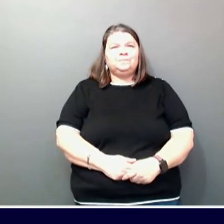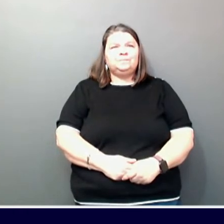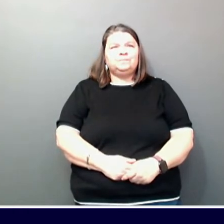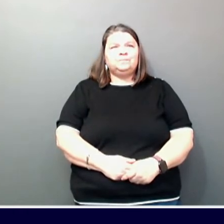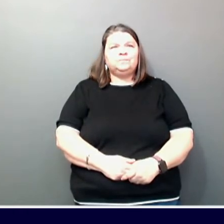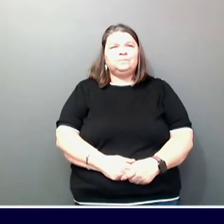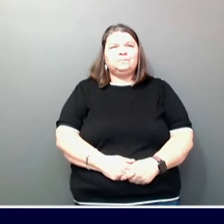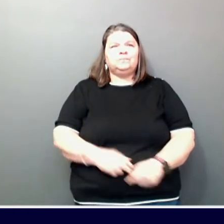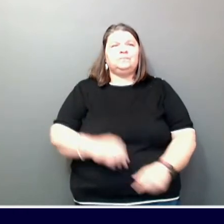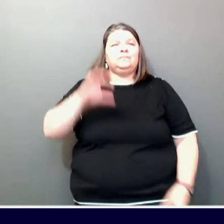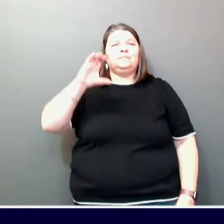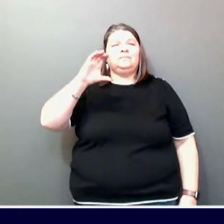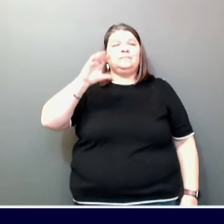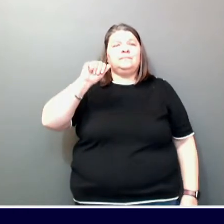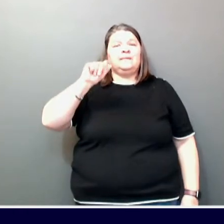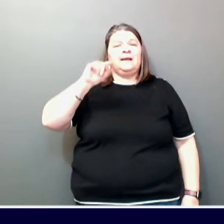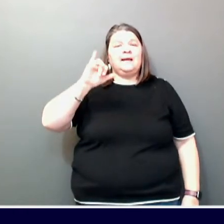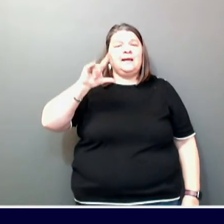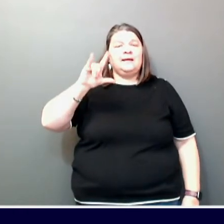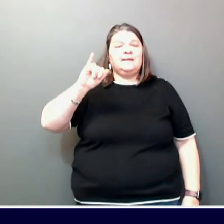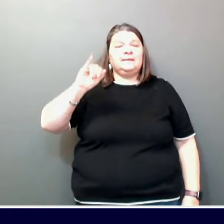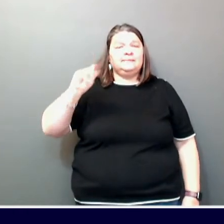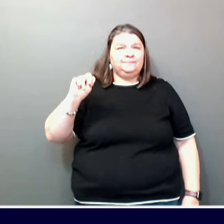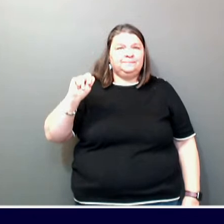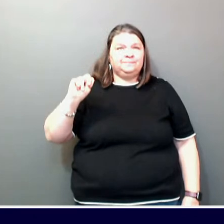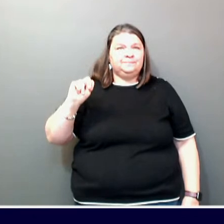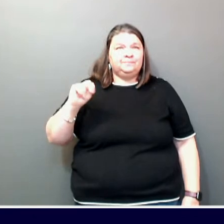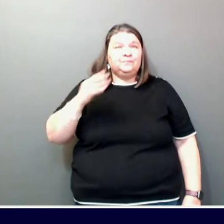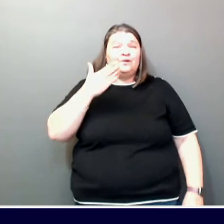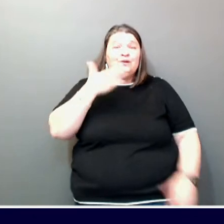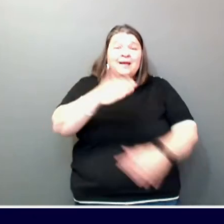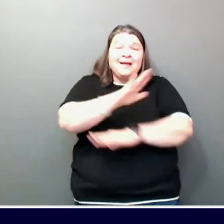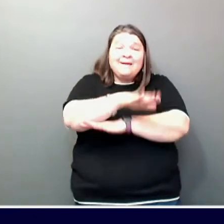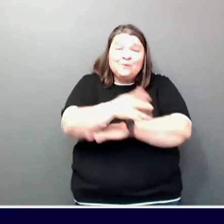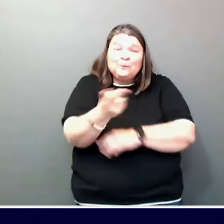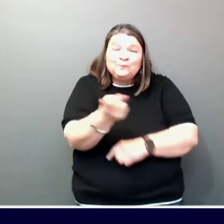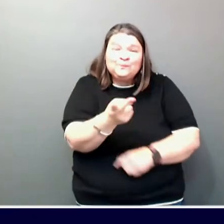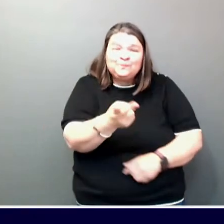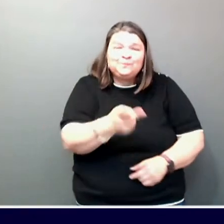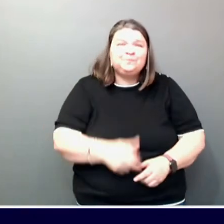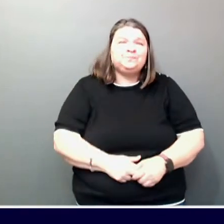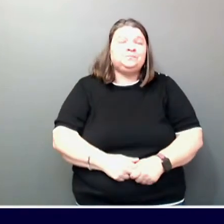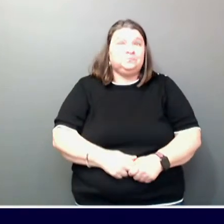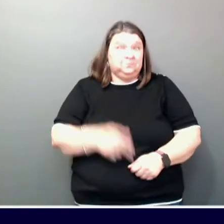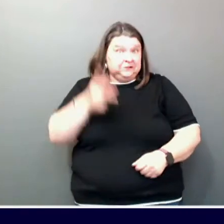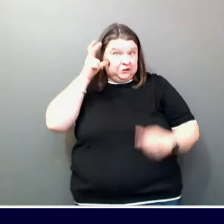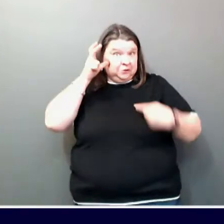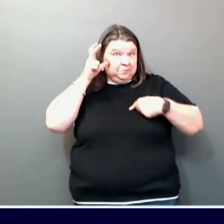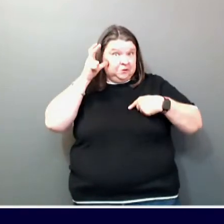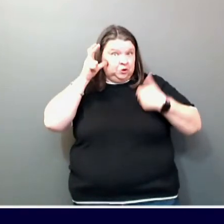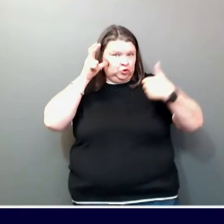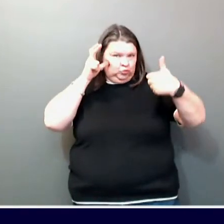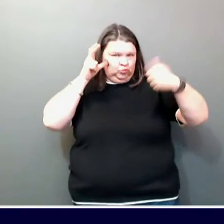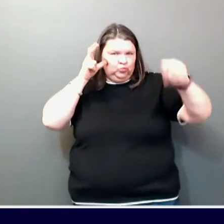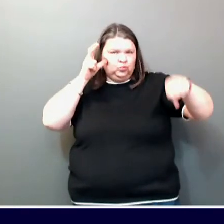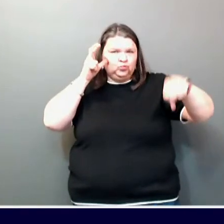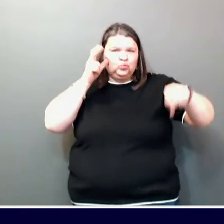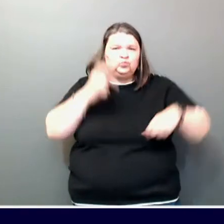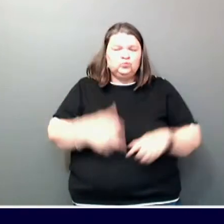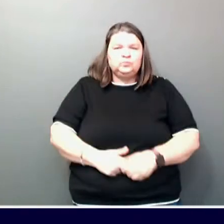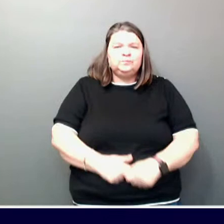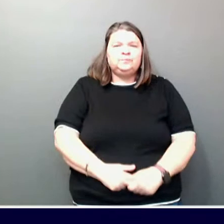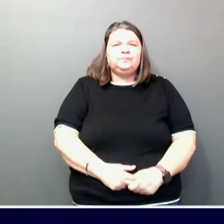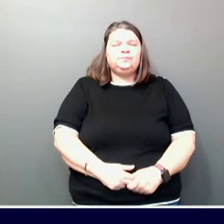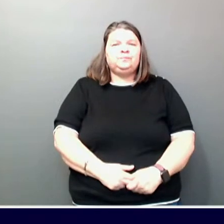next. Good afternoon, Dr. Shah, Commissioner Lambrew. Can you hear me okay? Yep, sure can, Caitlin. Great. I